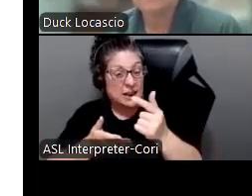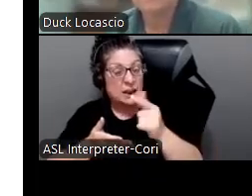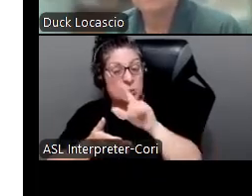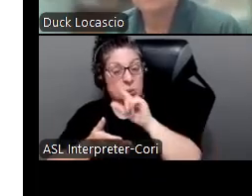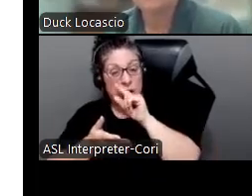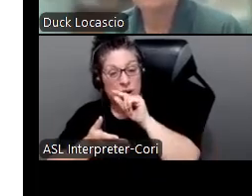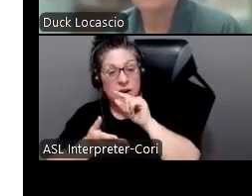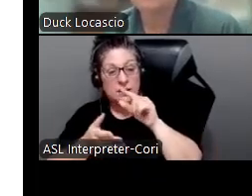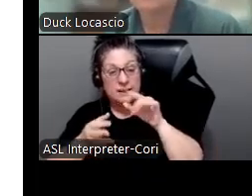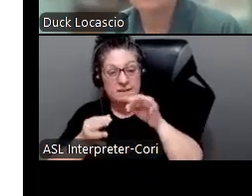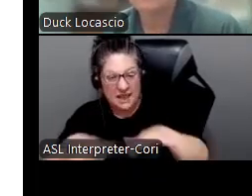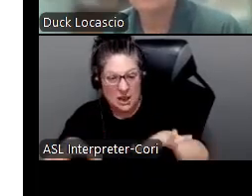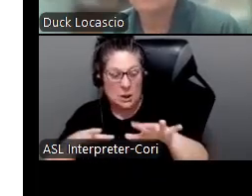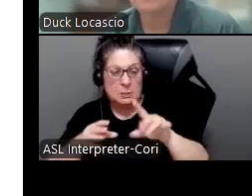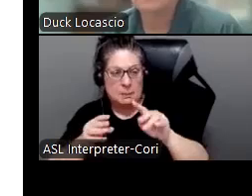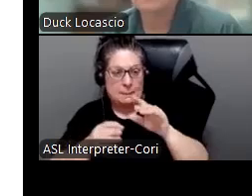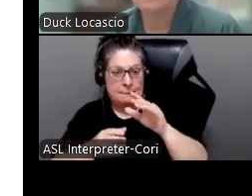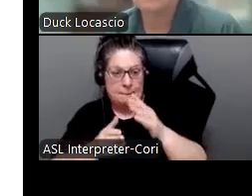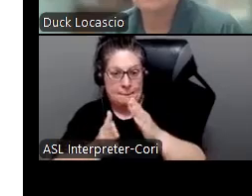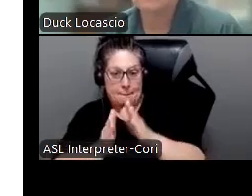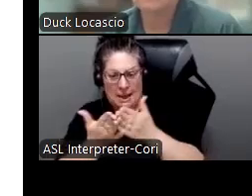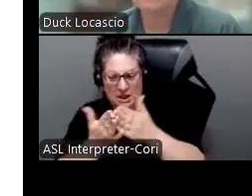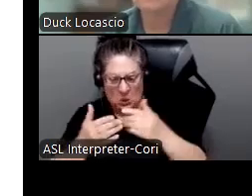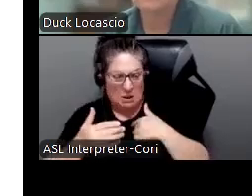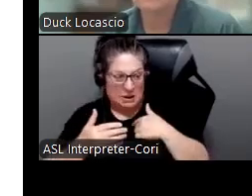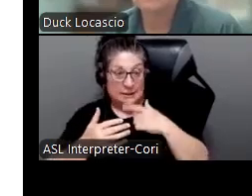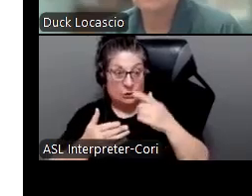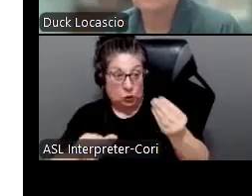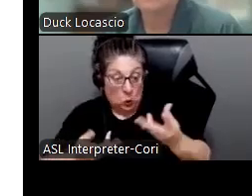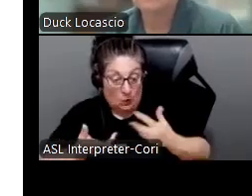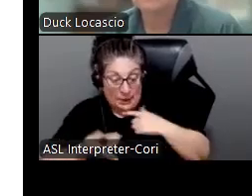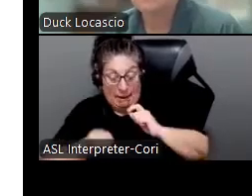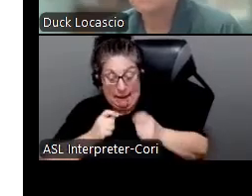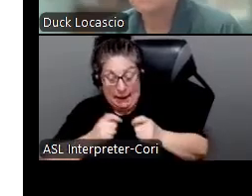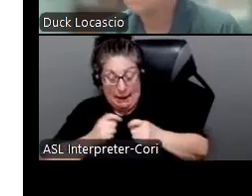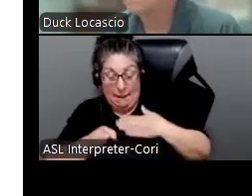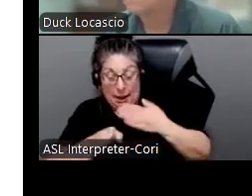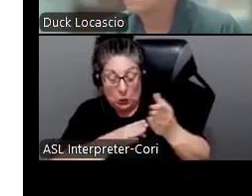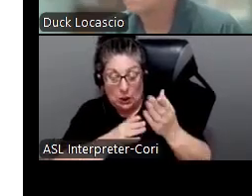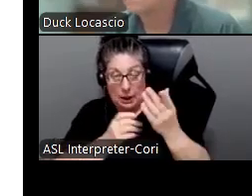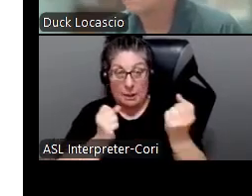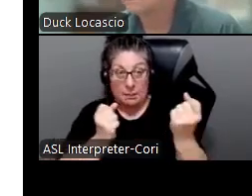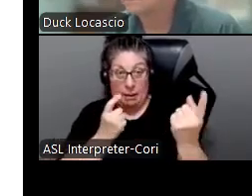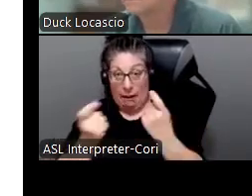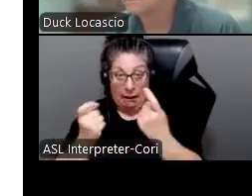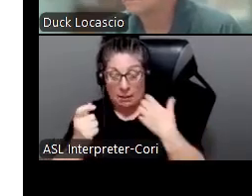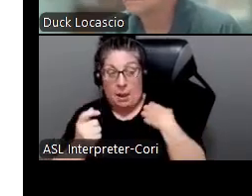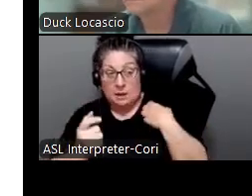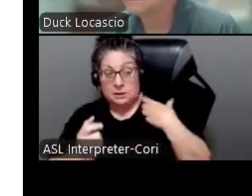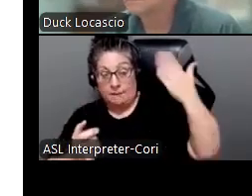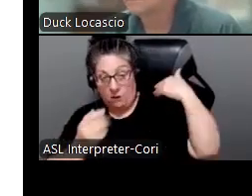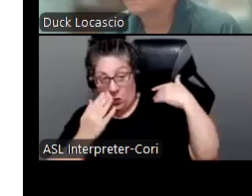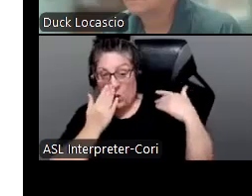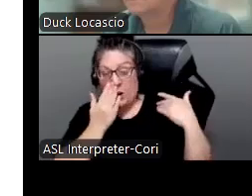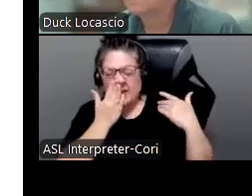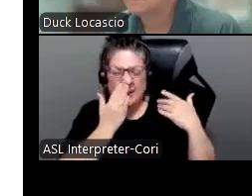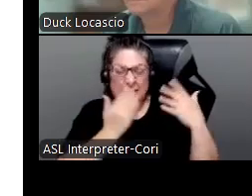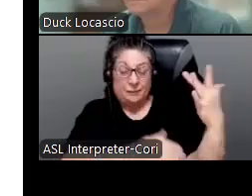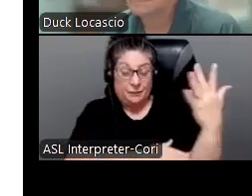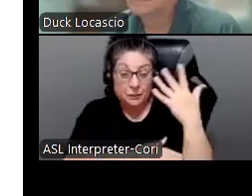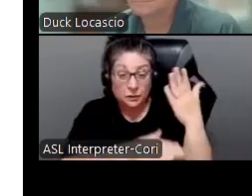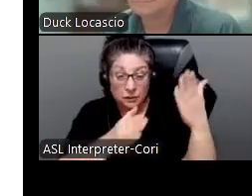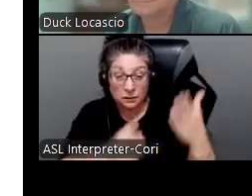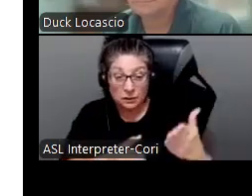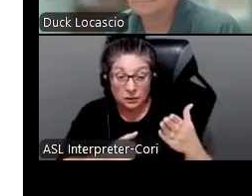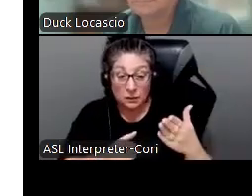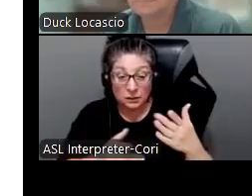edit this. And in my career, I've been asked by bosses before, are foresters